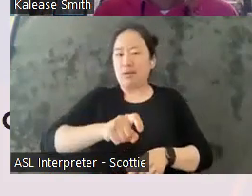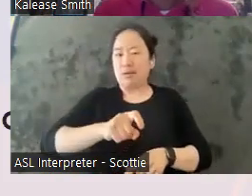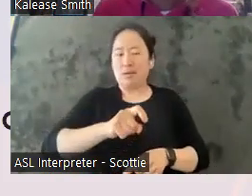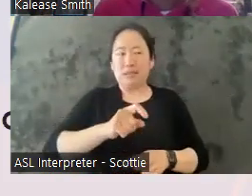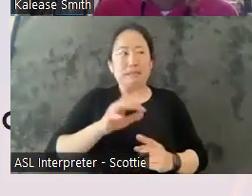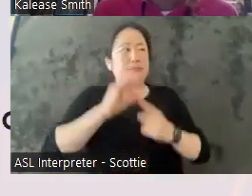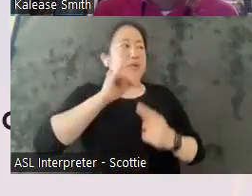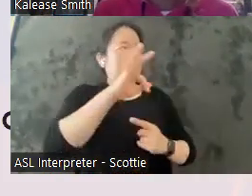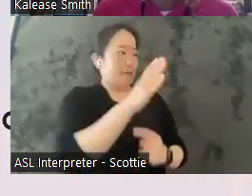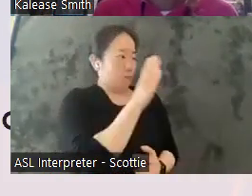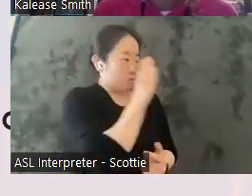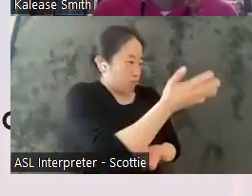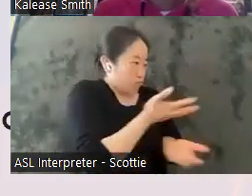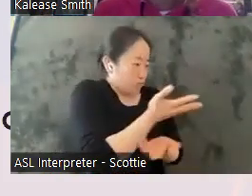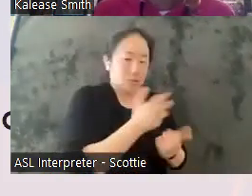to also have